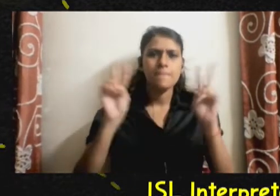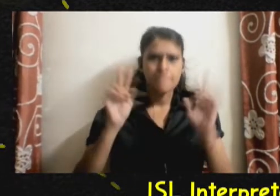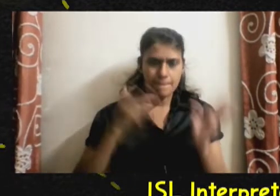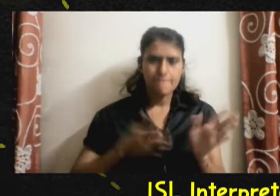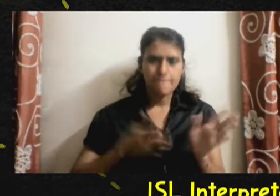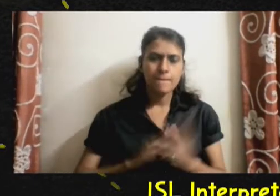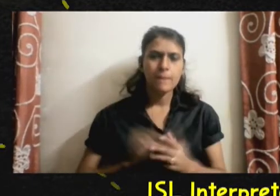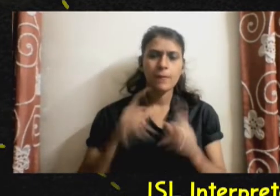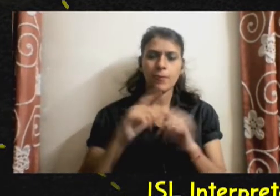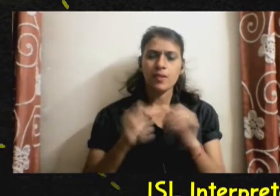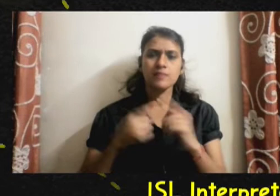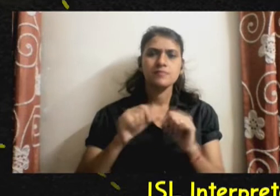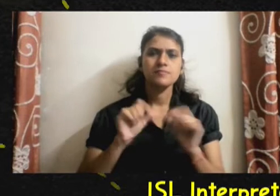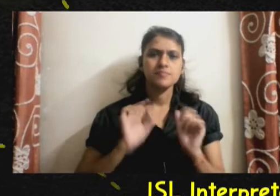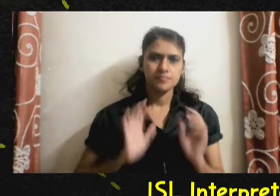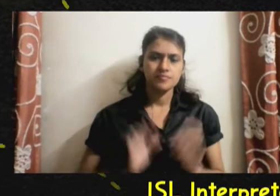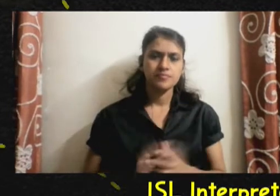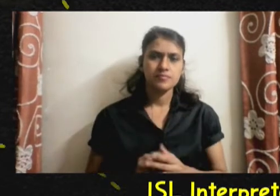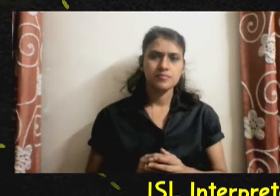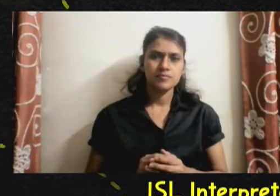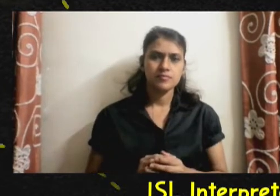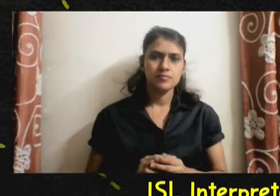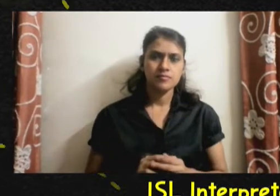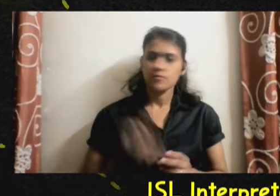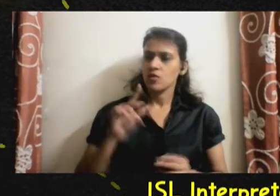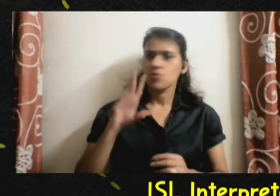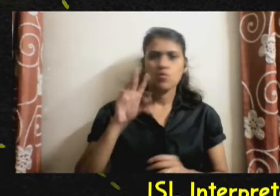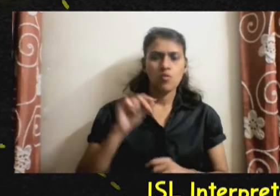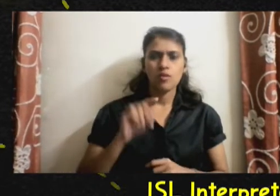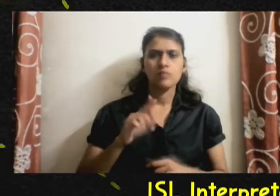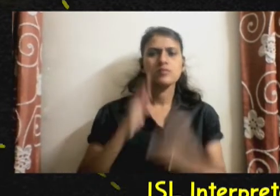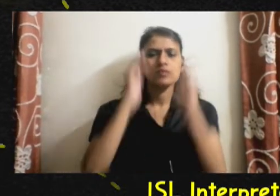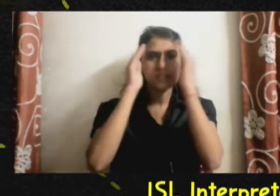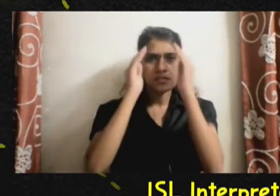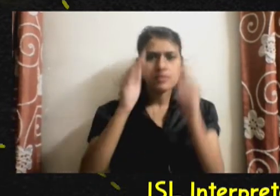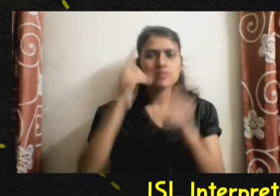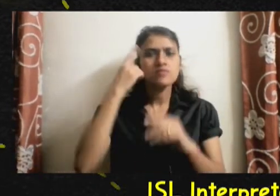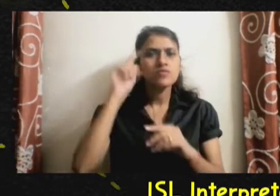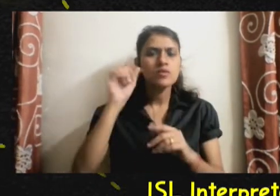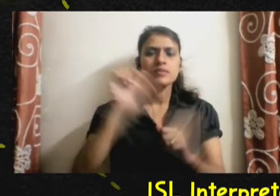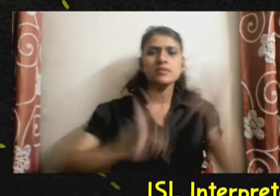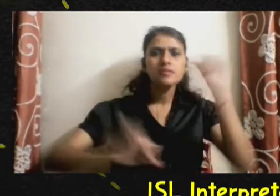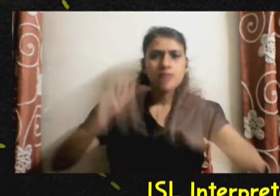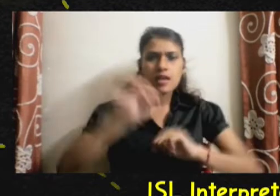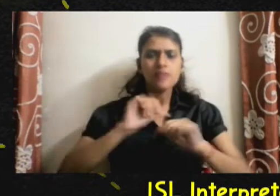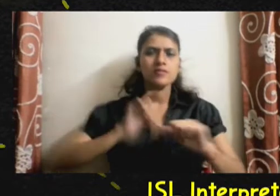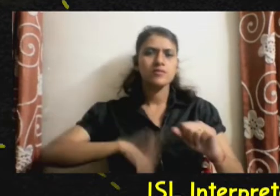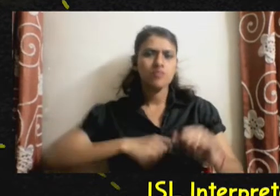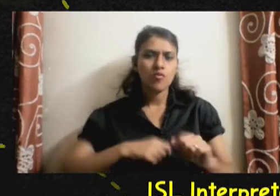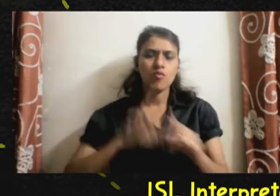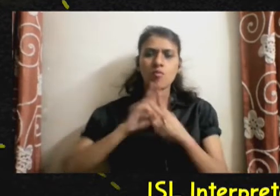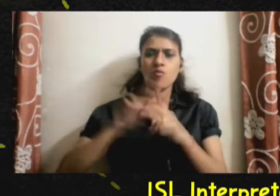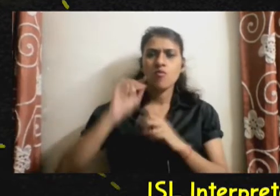data, right? Because it's not considered scientific by medical